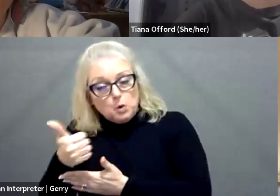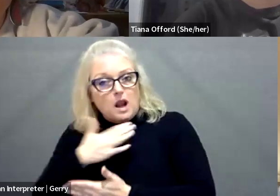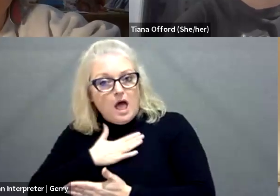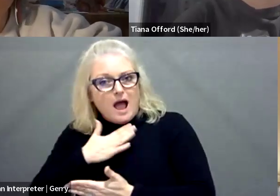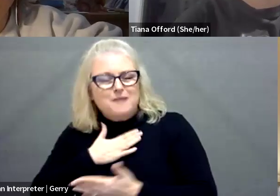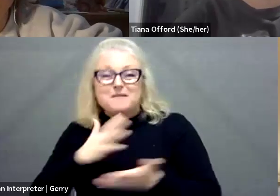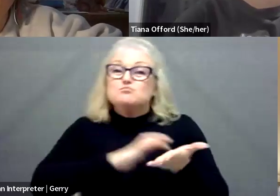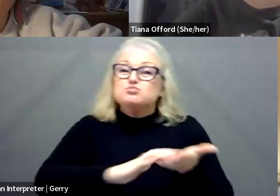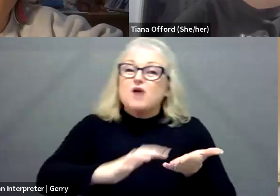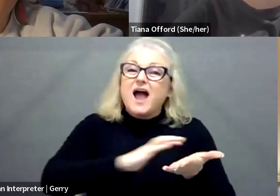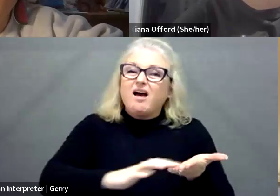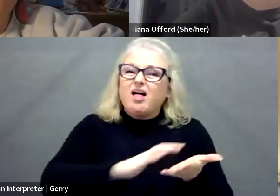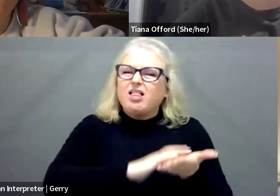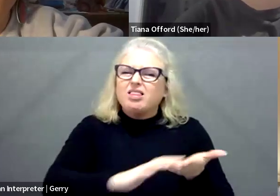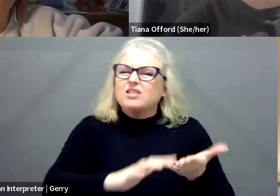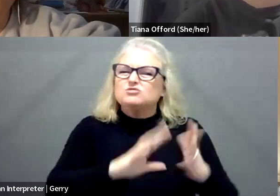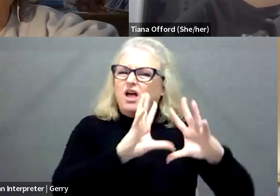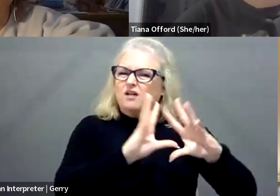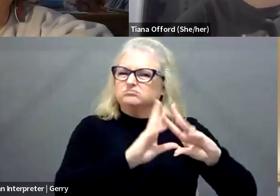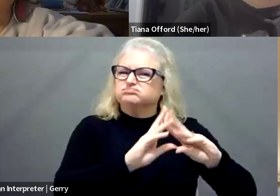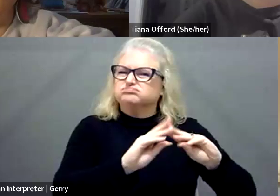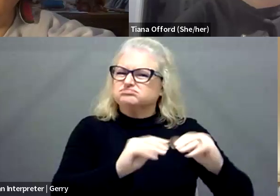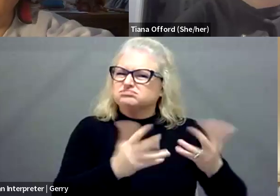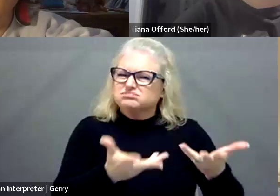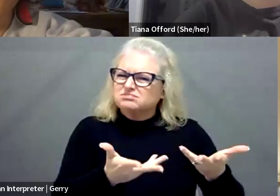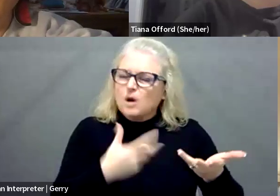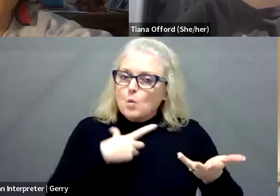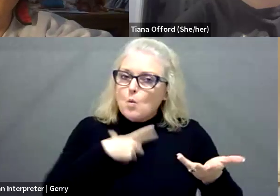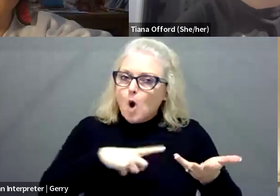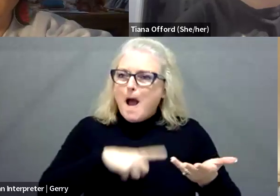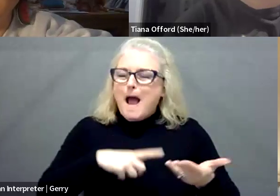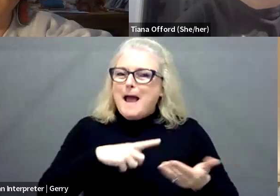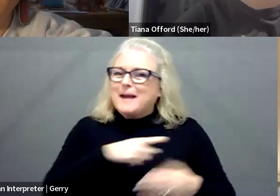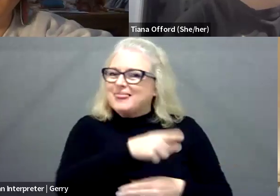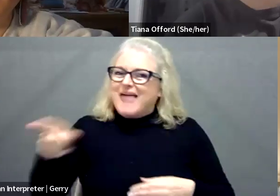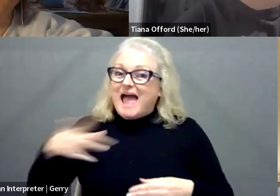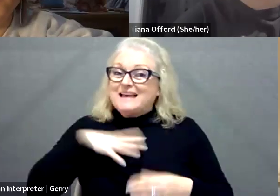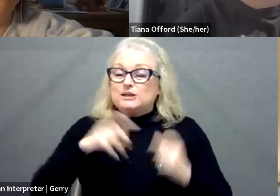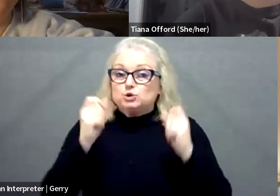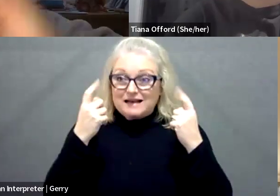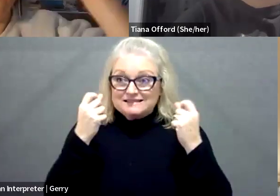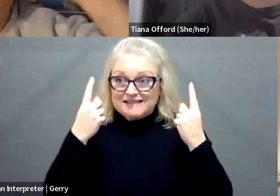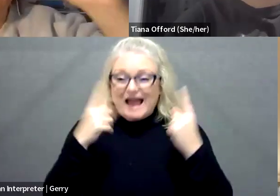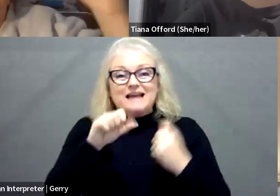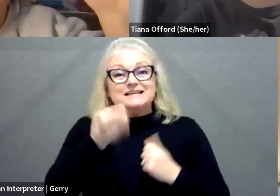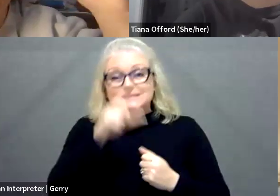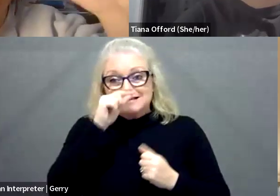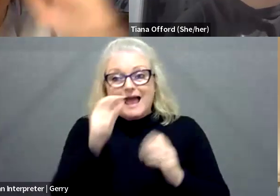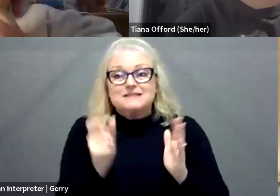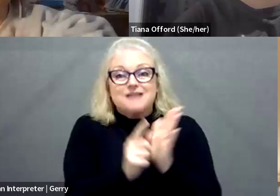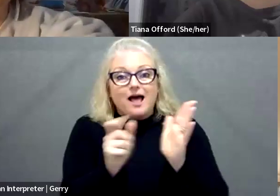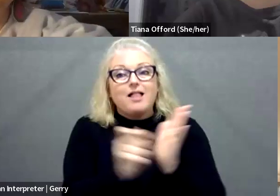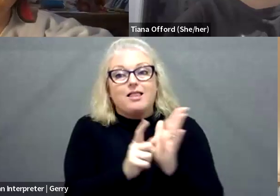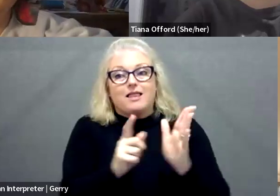in the past, and I think it really needs to be understood that it is a commercial product and that it is